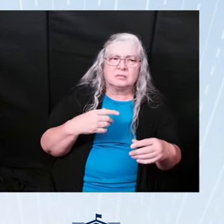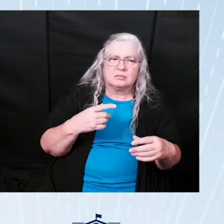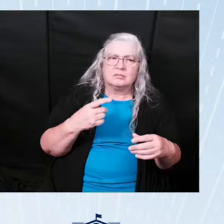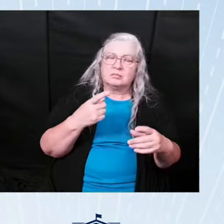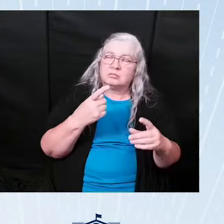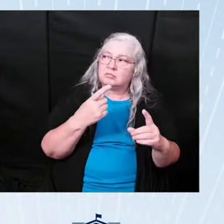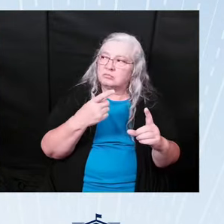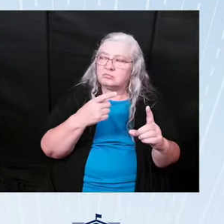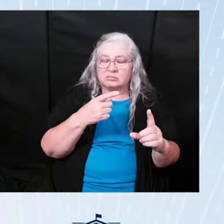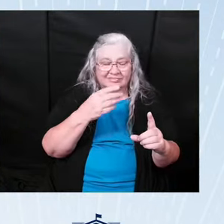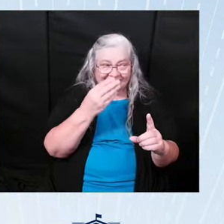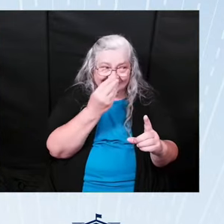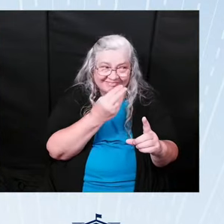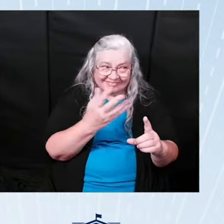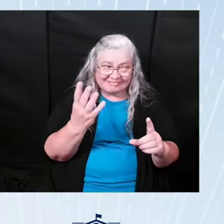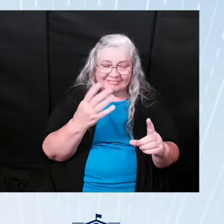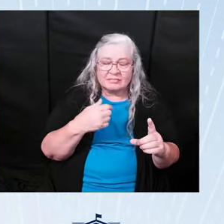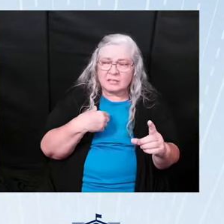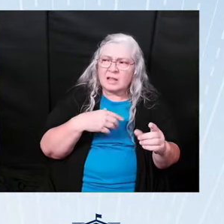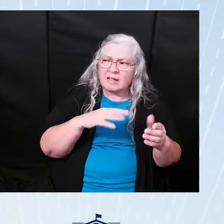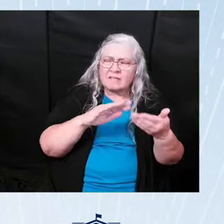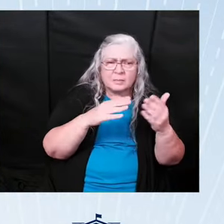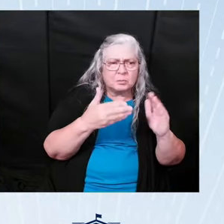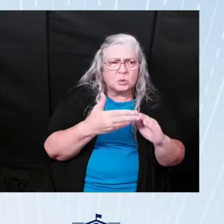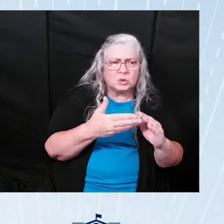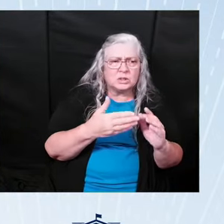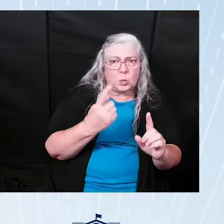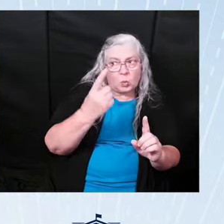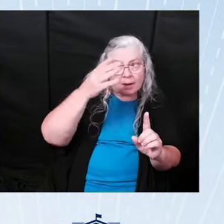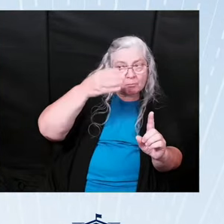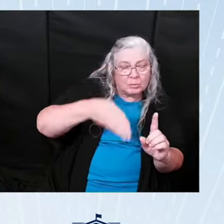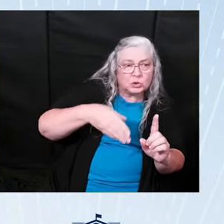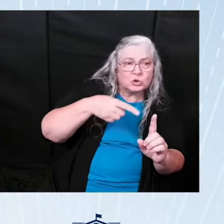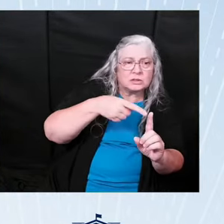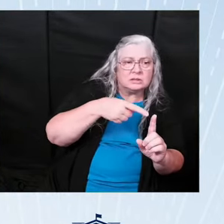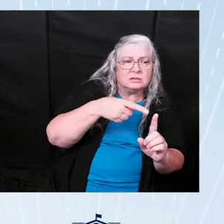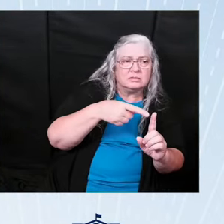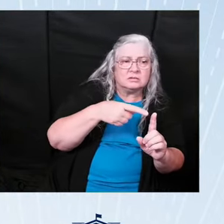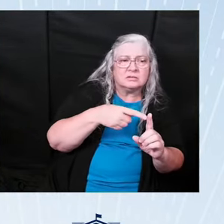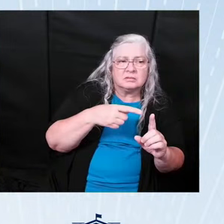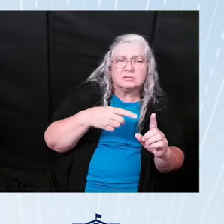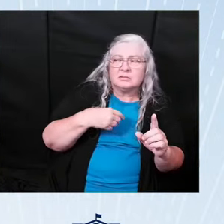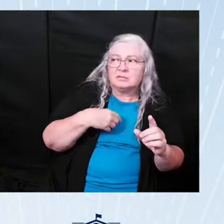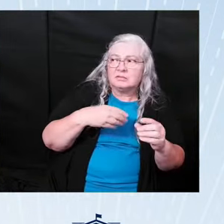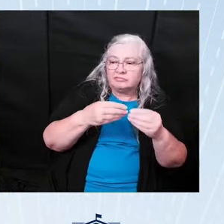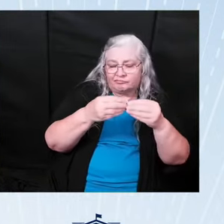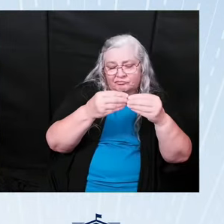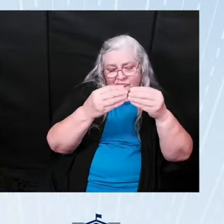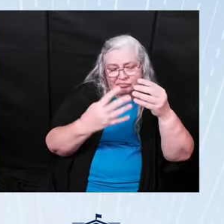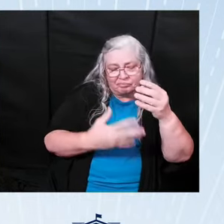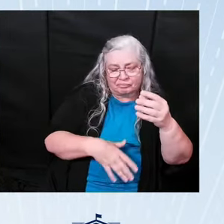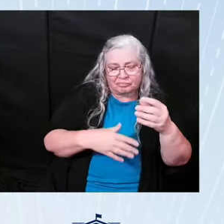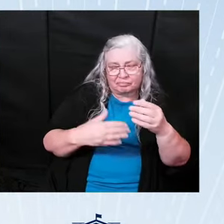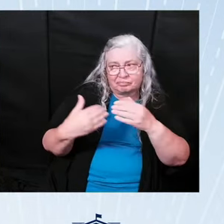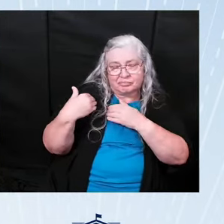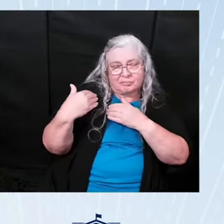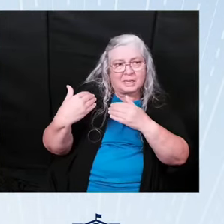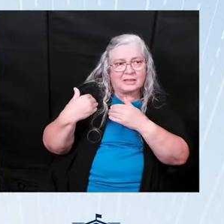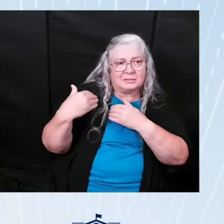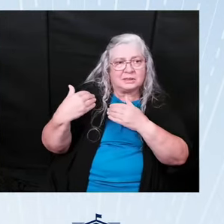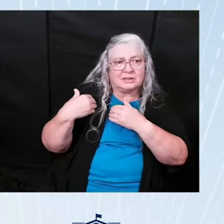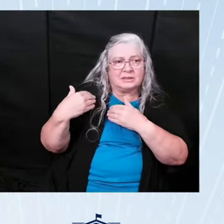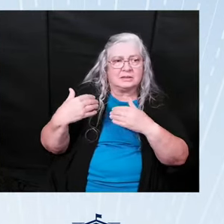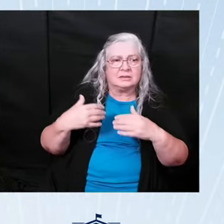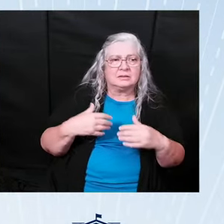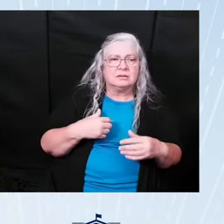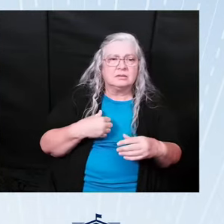even aware of. So then when we talk about the opportunities that we have, people aren't necessarily realizing what it will mean for that community. So thank you for lifting